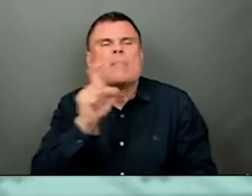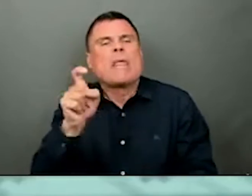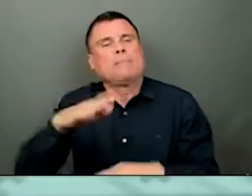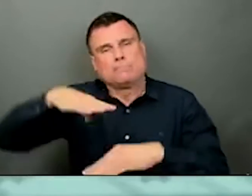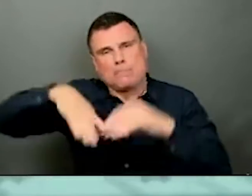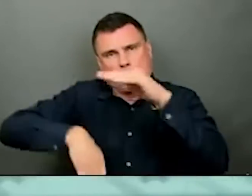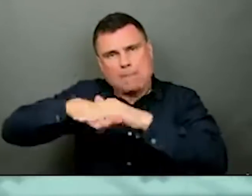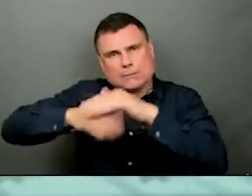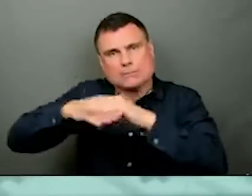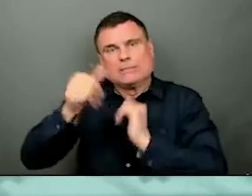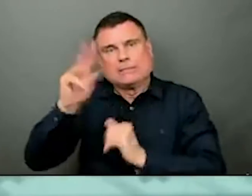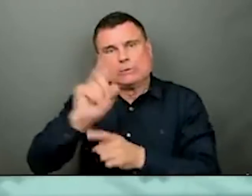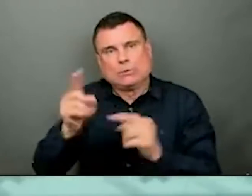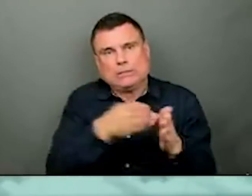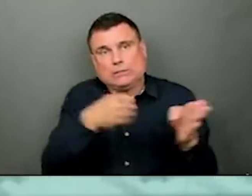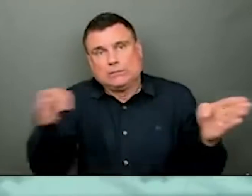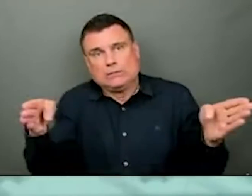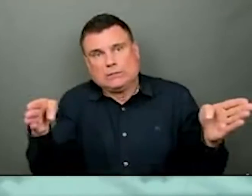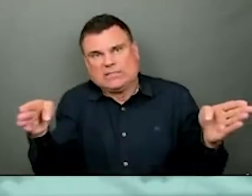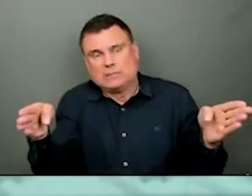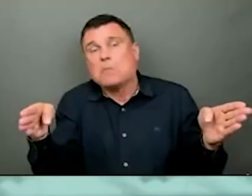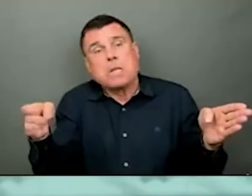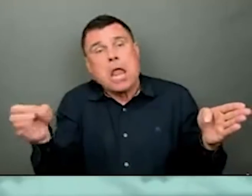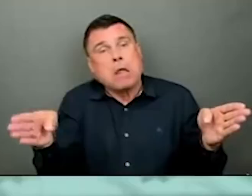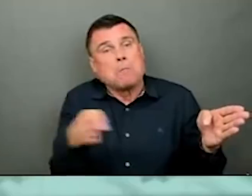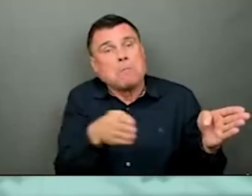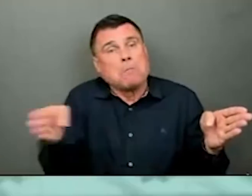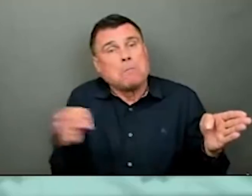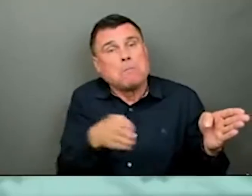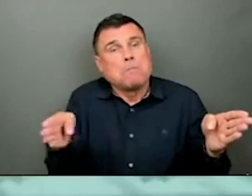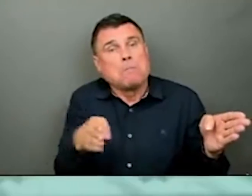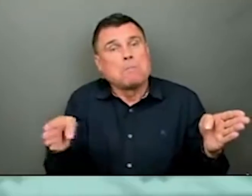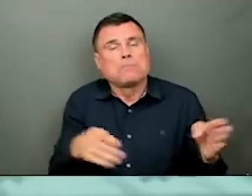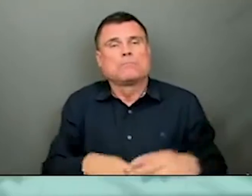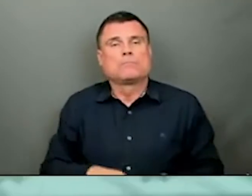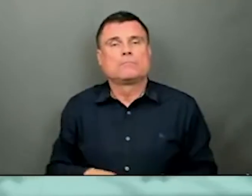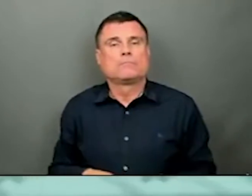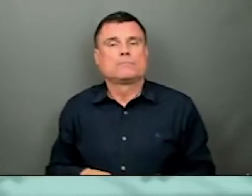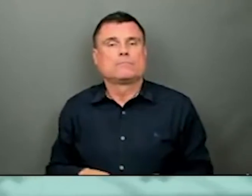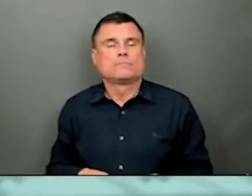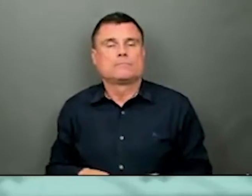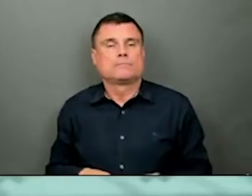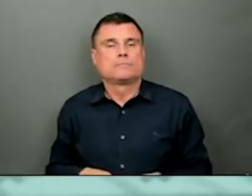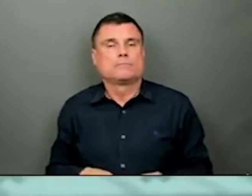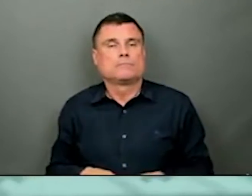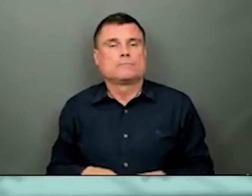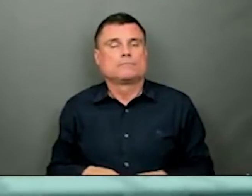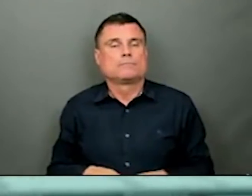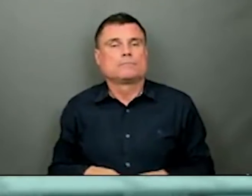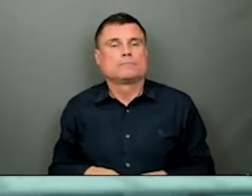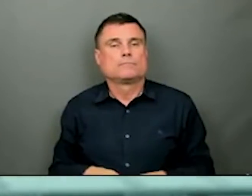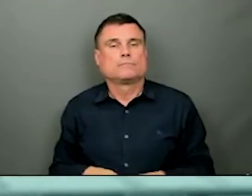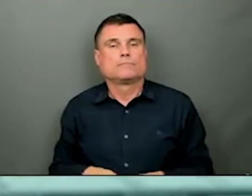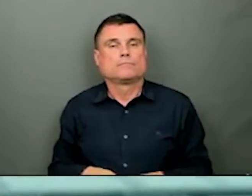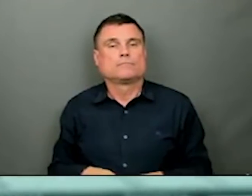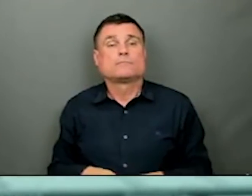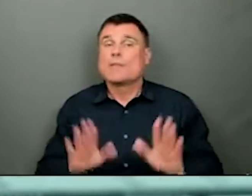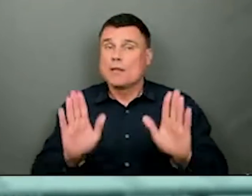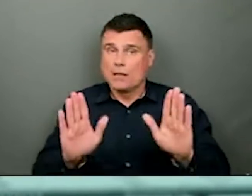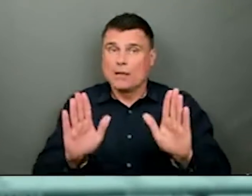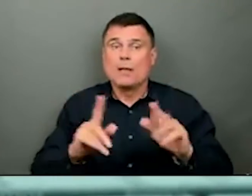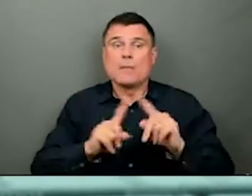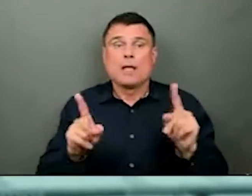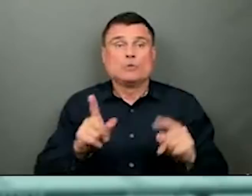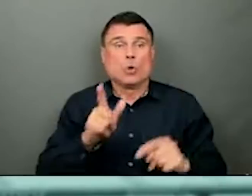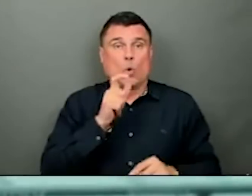we have taken those vaccines off the top for second doses, so you will get them at the very latest by 4 months. But